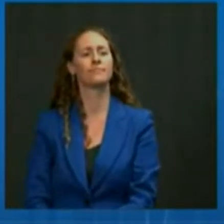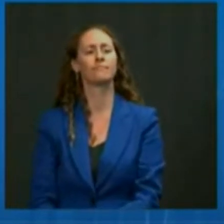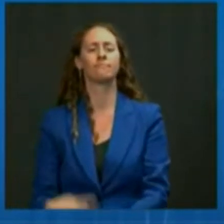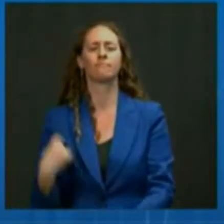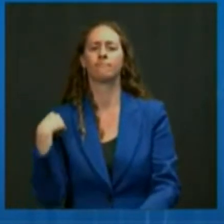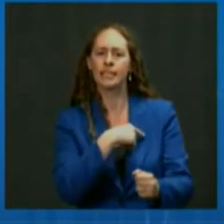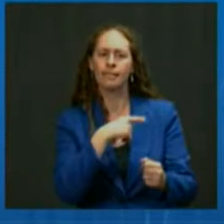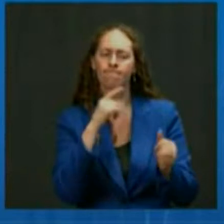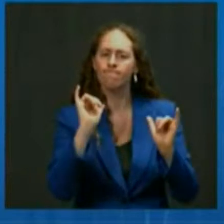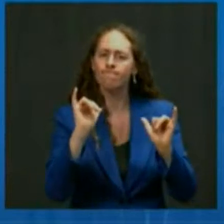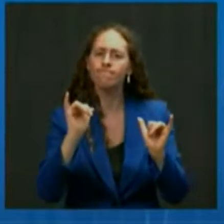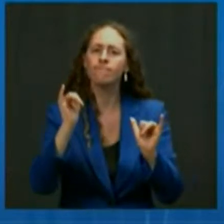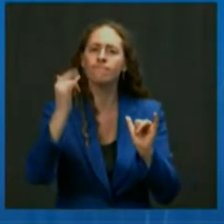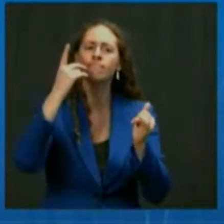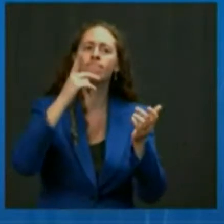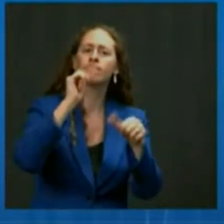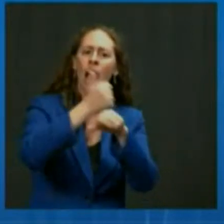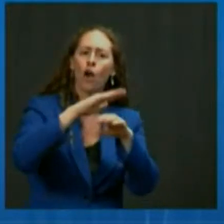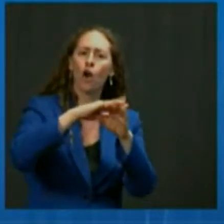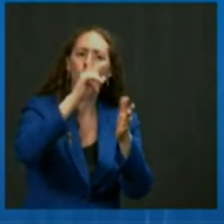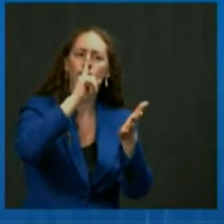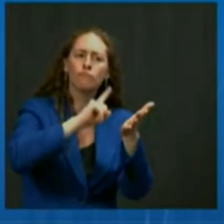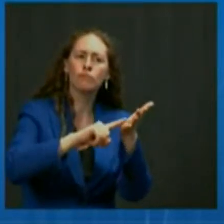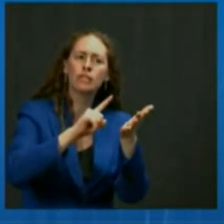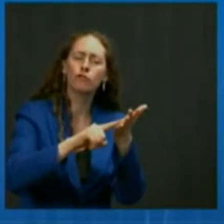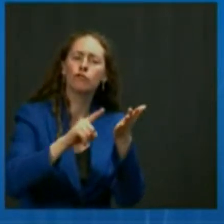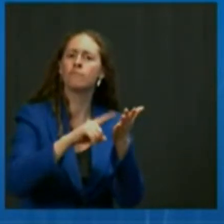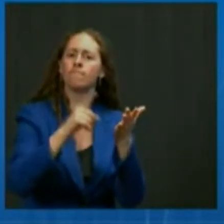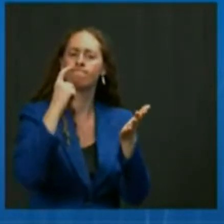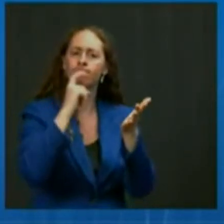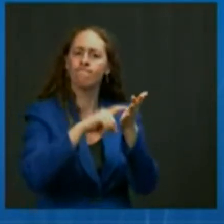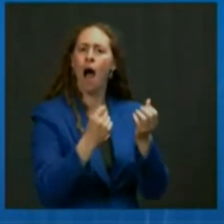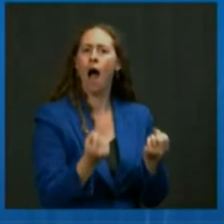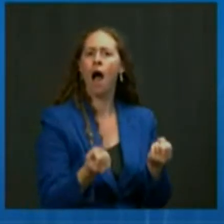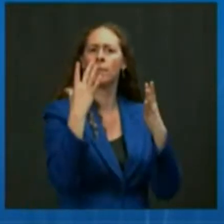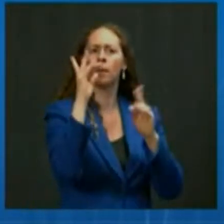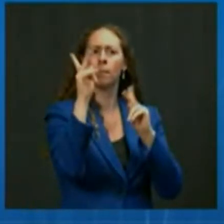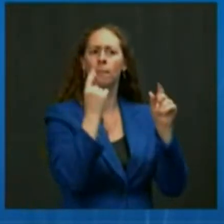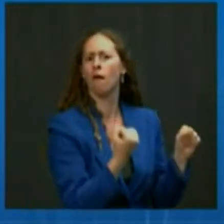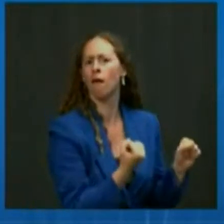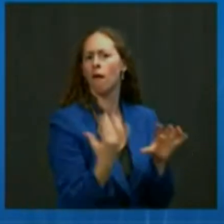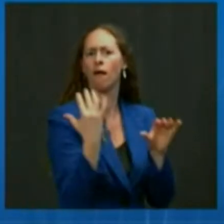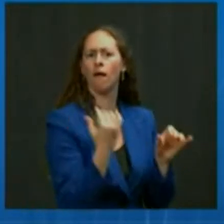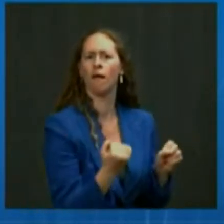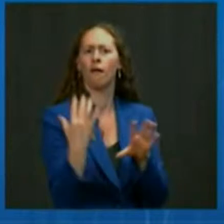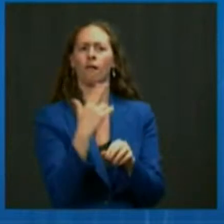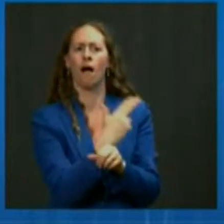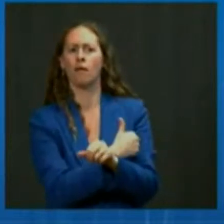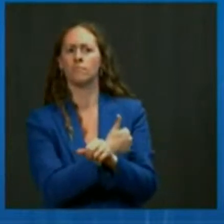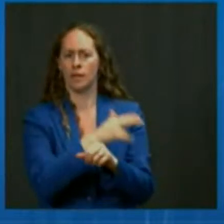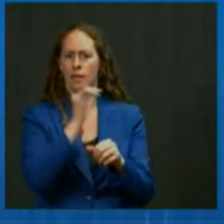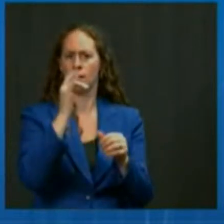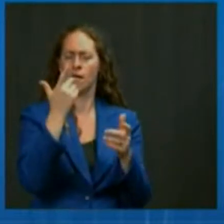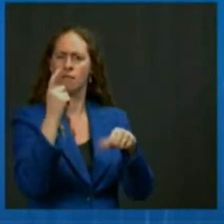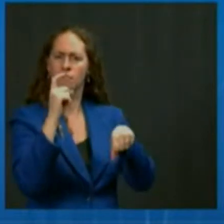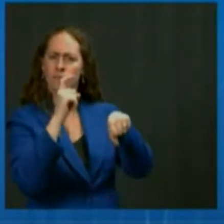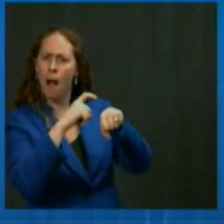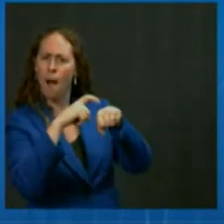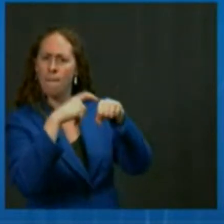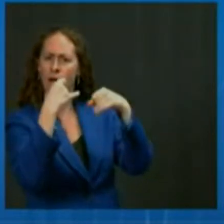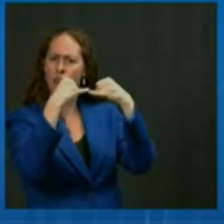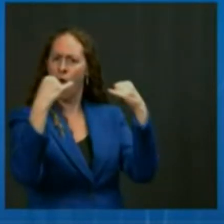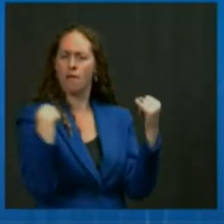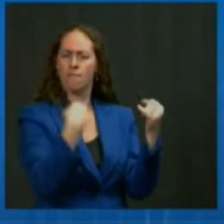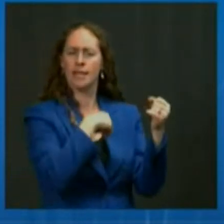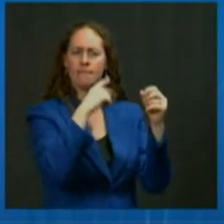weeks, and later after vaccination, between 13 and 24 weeks, and found that vaccine effectiveness against